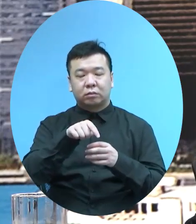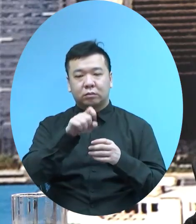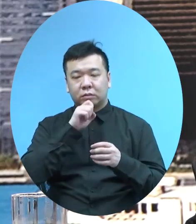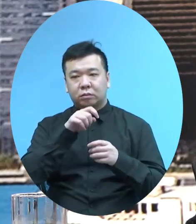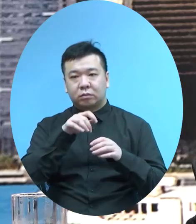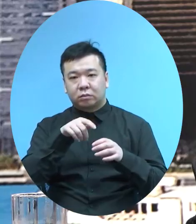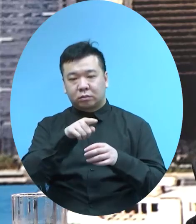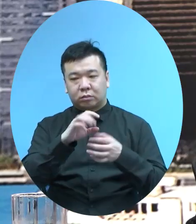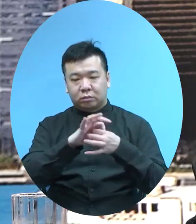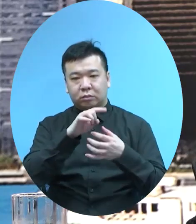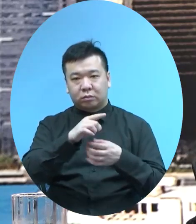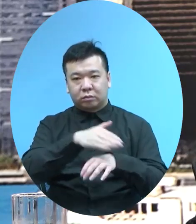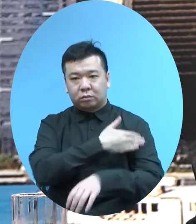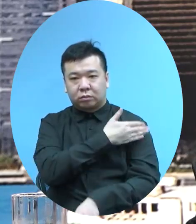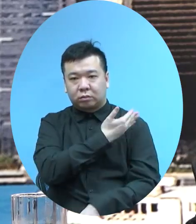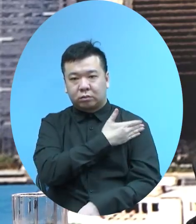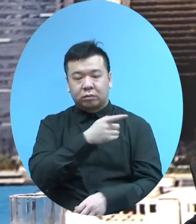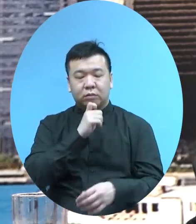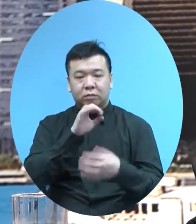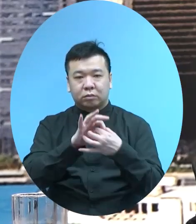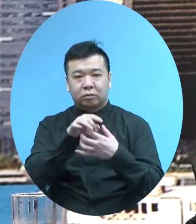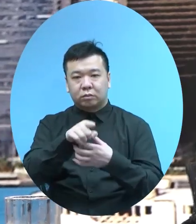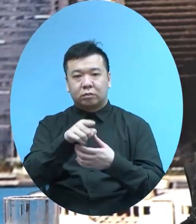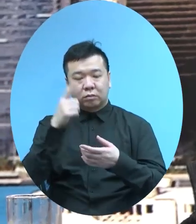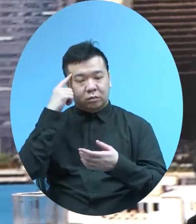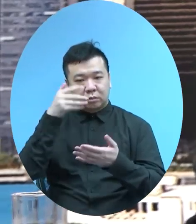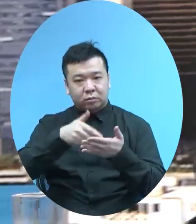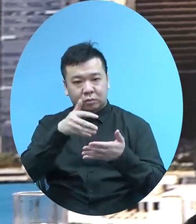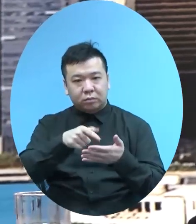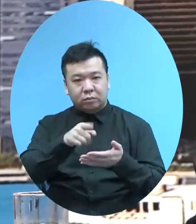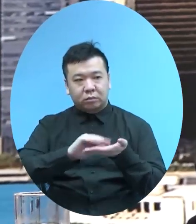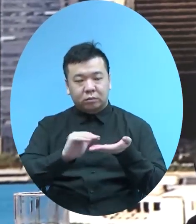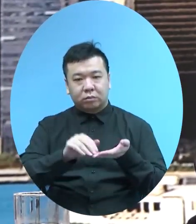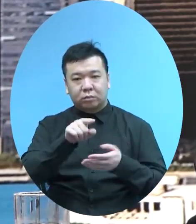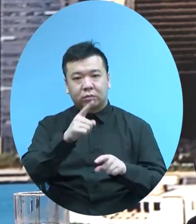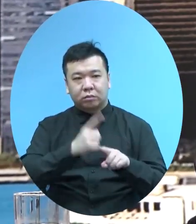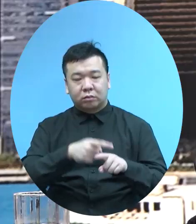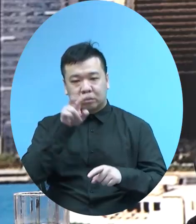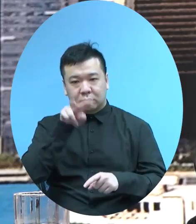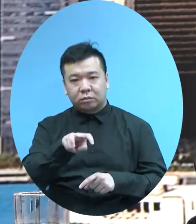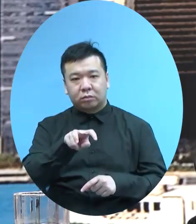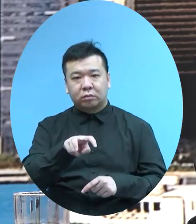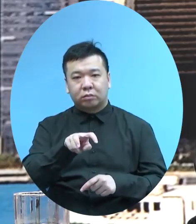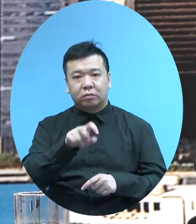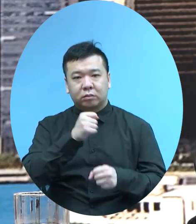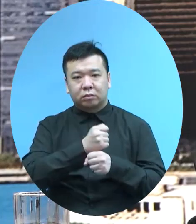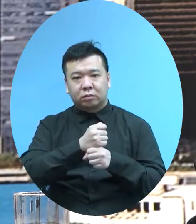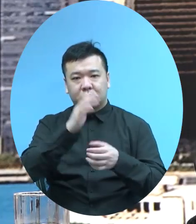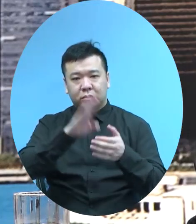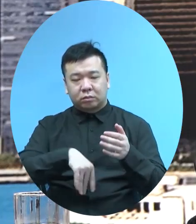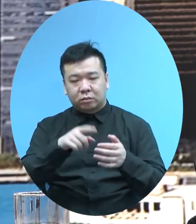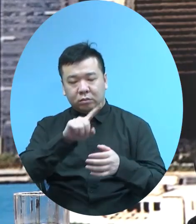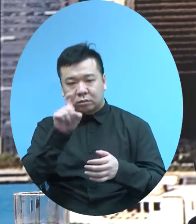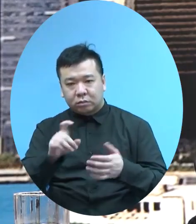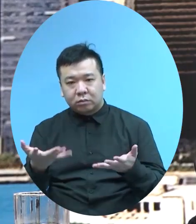staff to understanding what are the underlying reasons for the absent, and then they will follow the cases